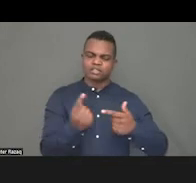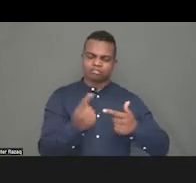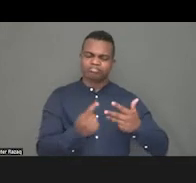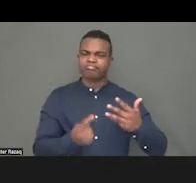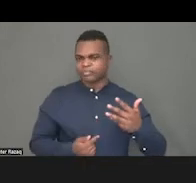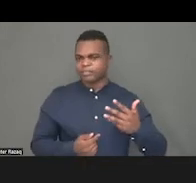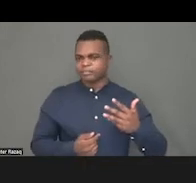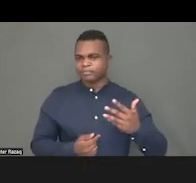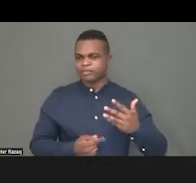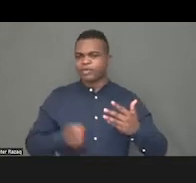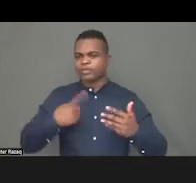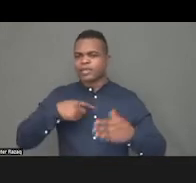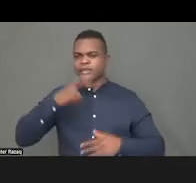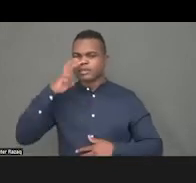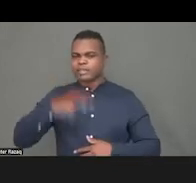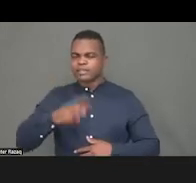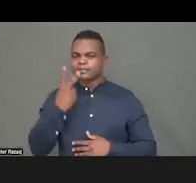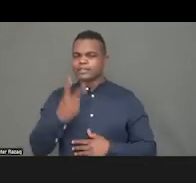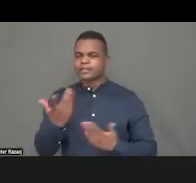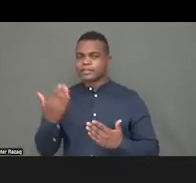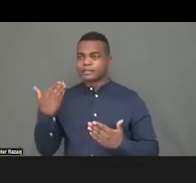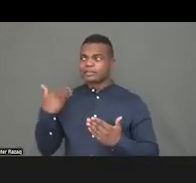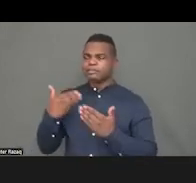recommendations. To start with, we have to